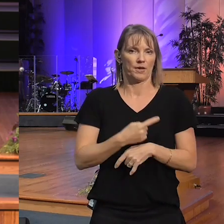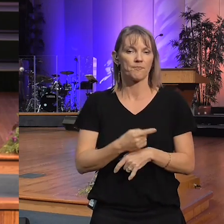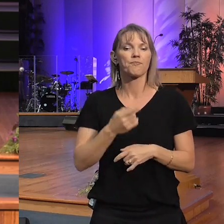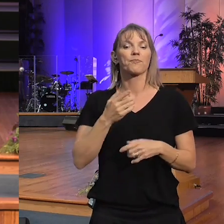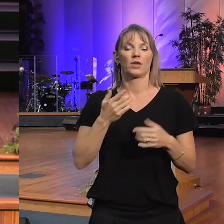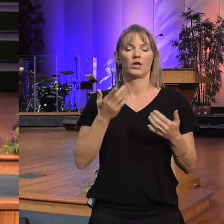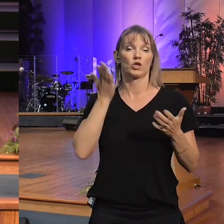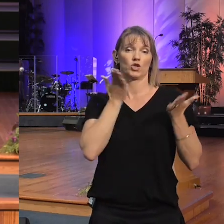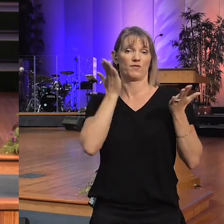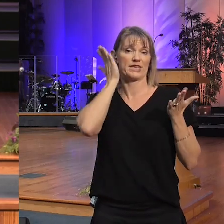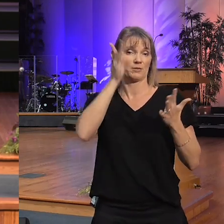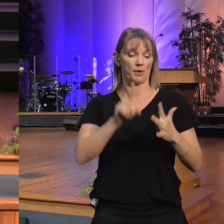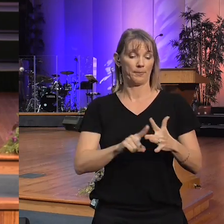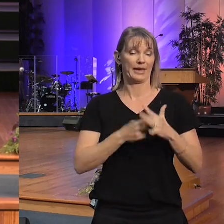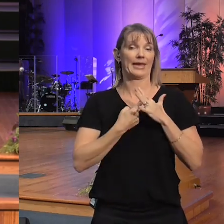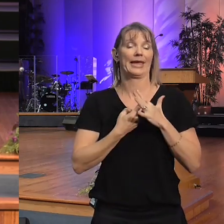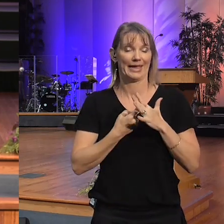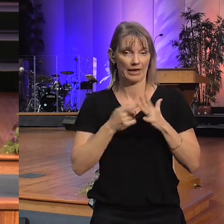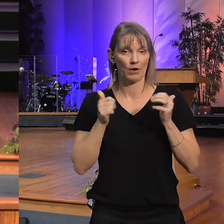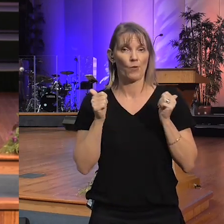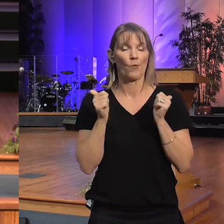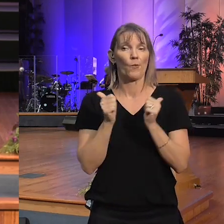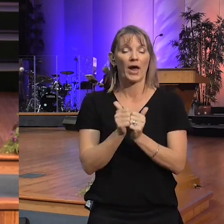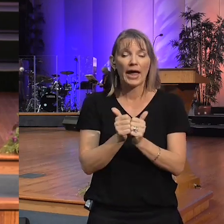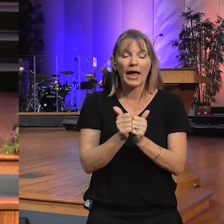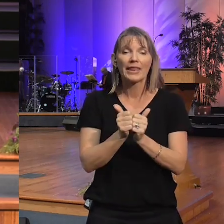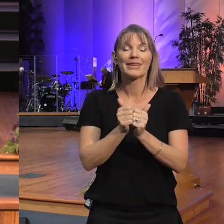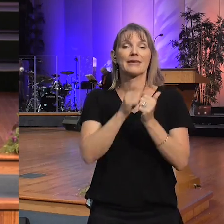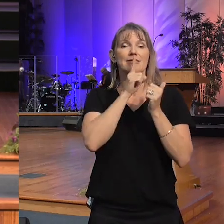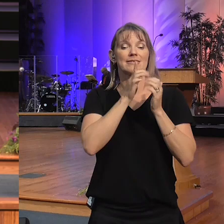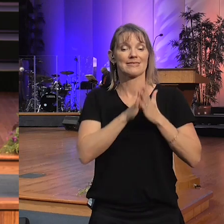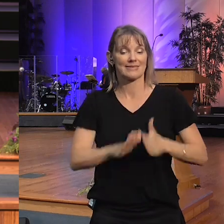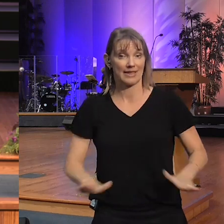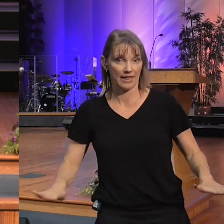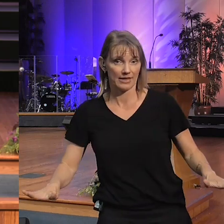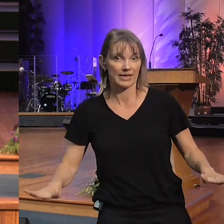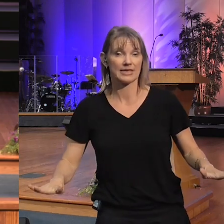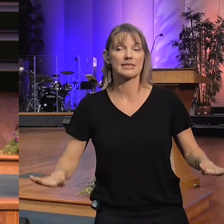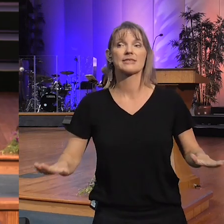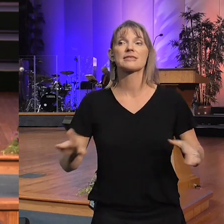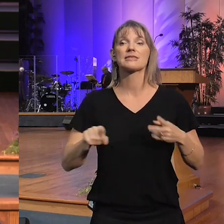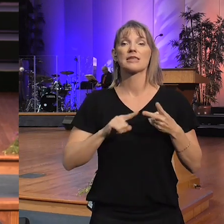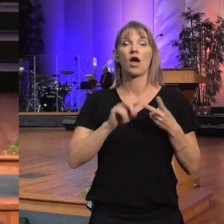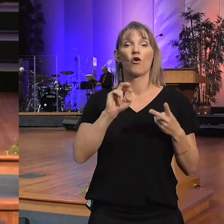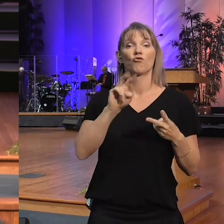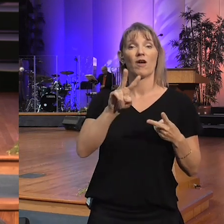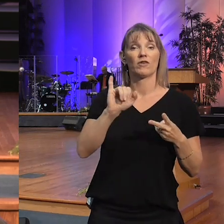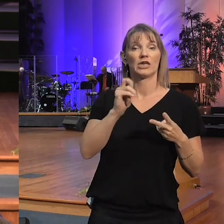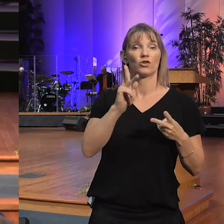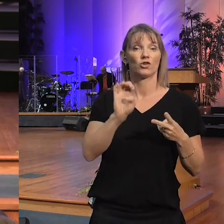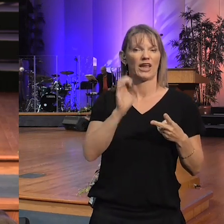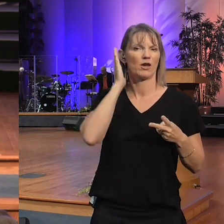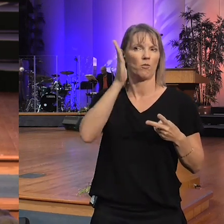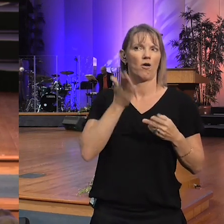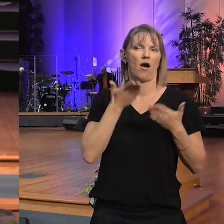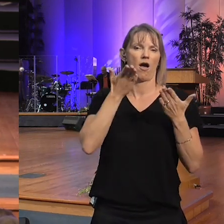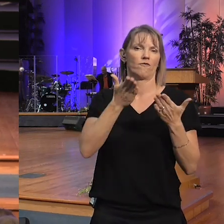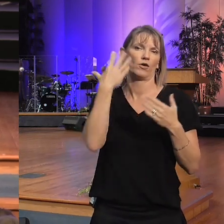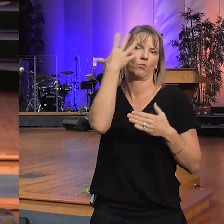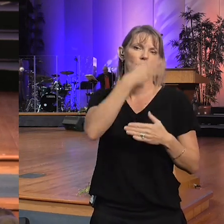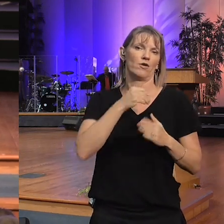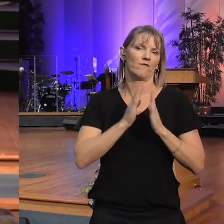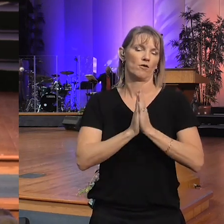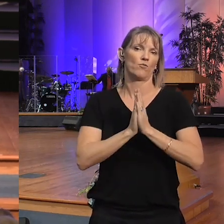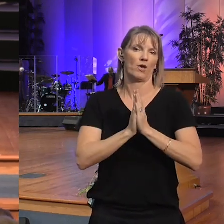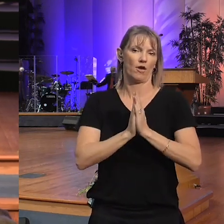begin our service today with stillness. And then Reverend Jackie's going to offer a beautiful prayer.